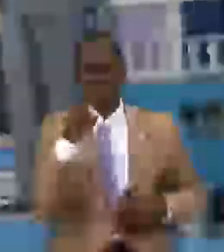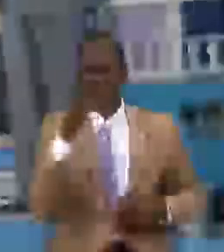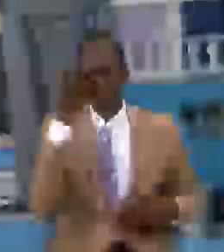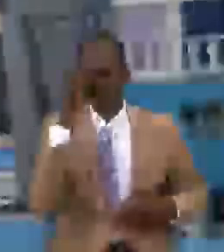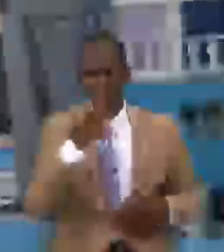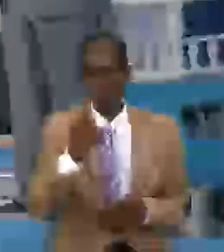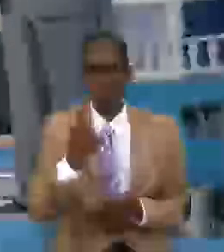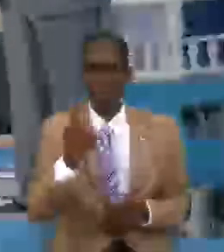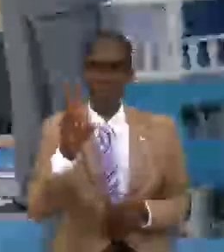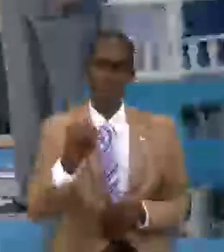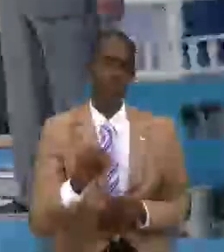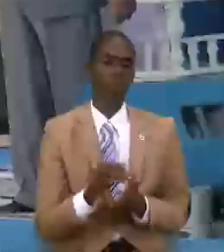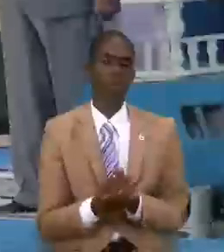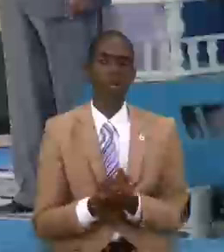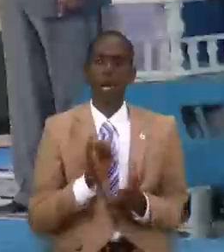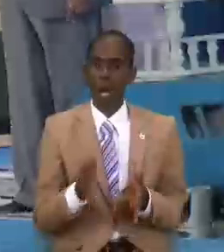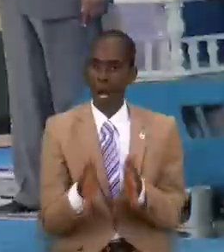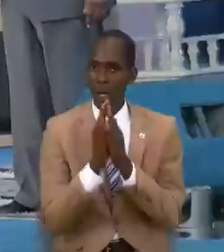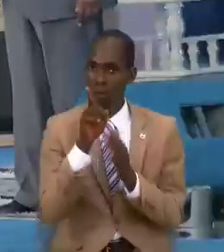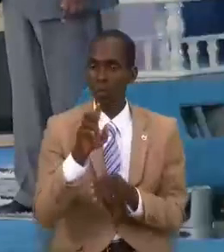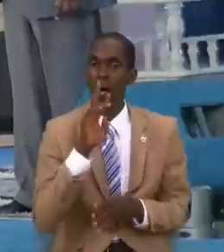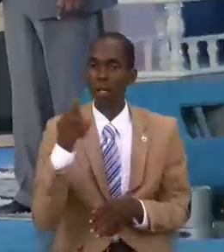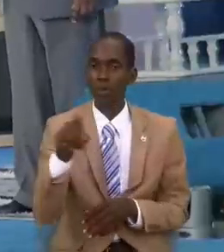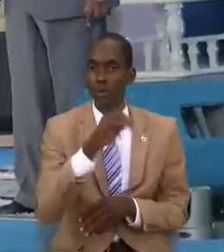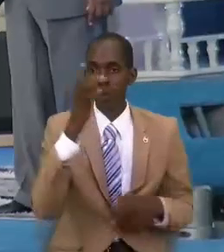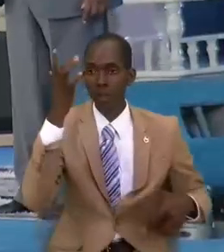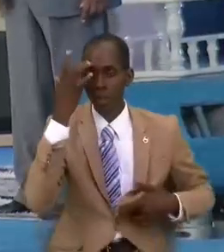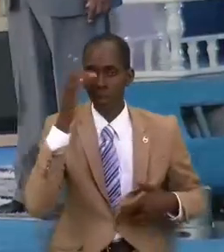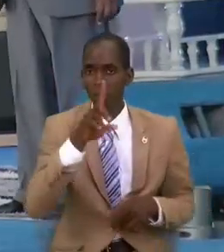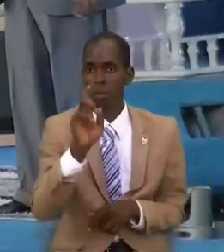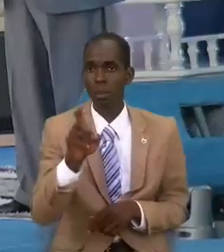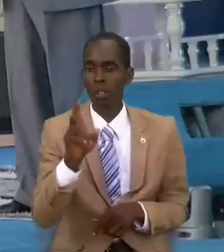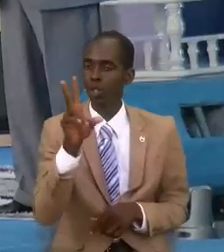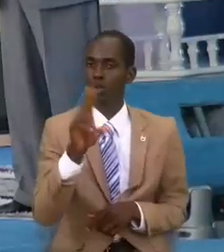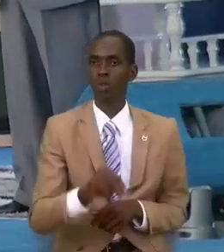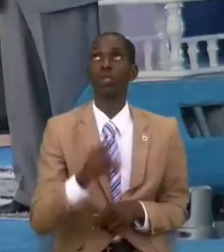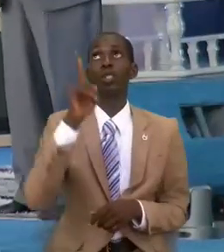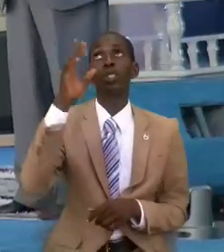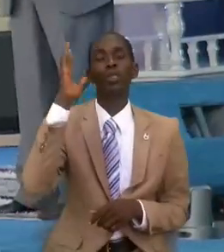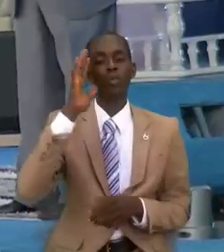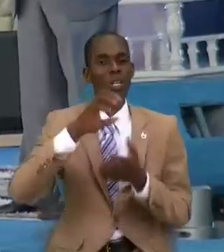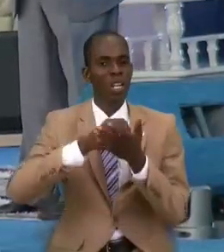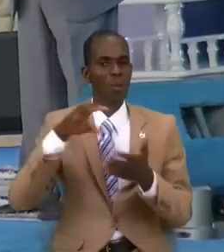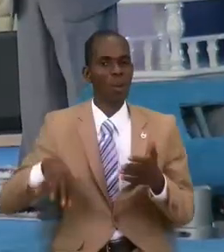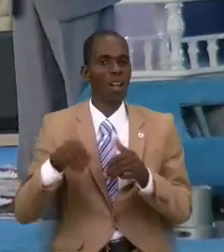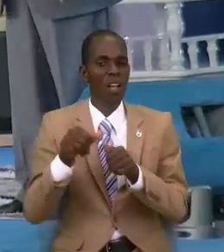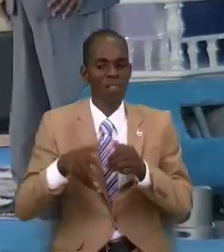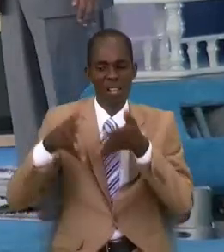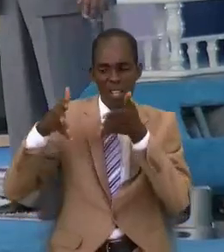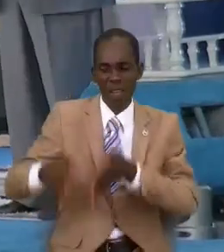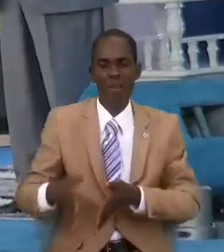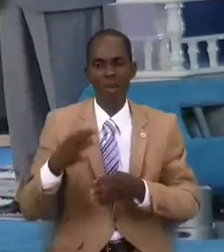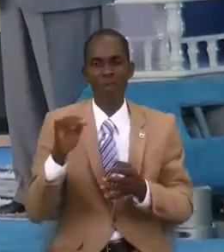sick? He will remove every remnant of that sickness, disease that remain, even